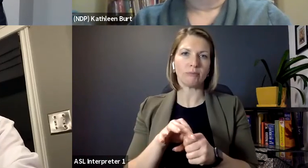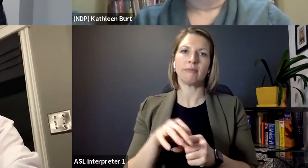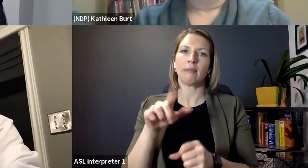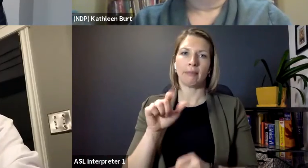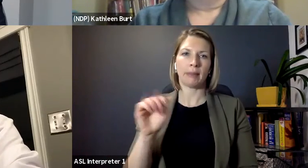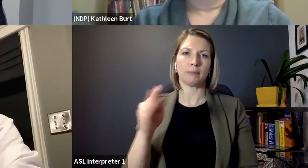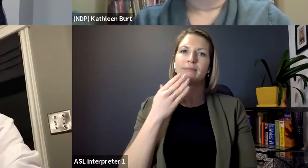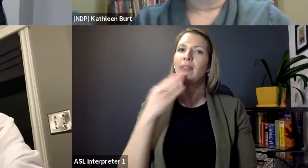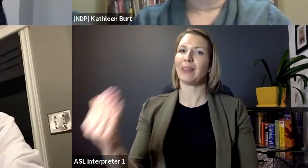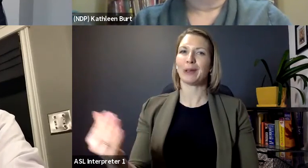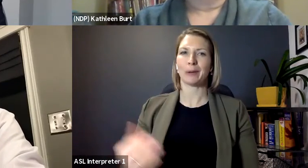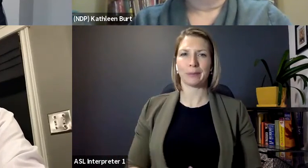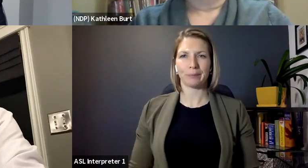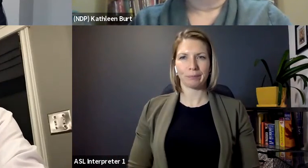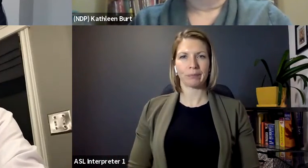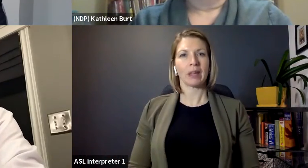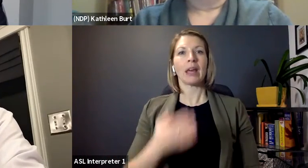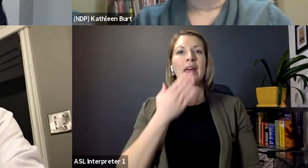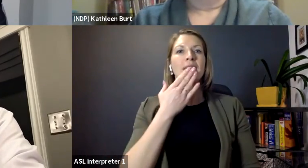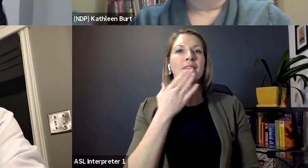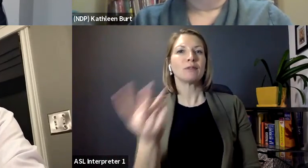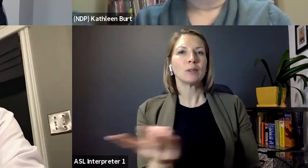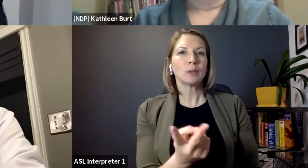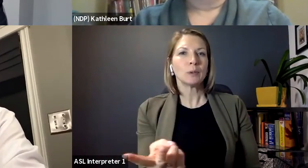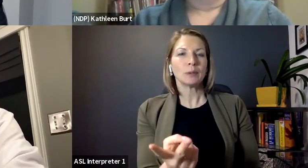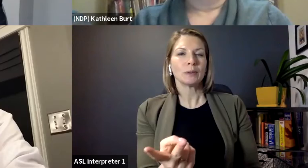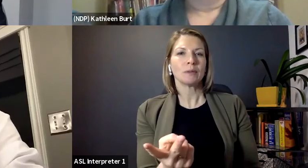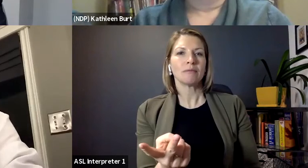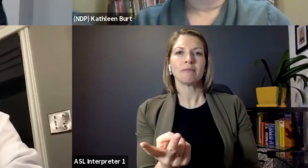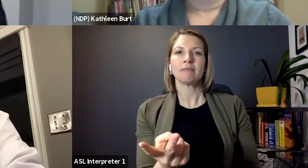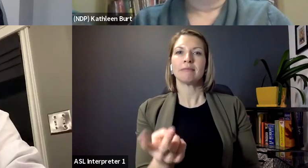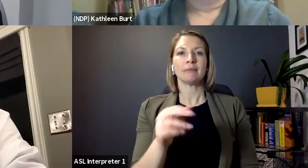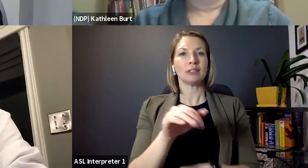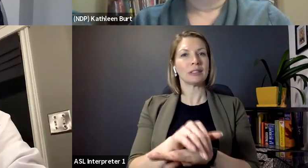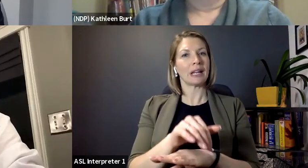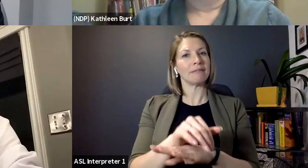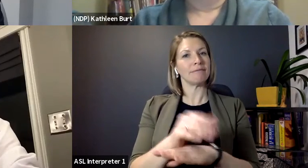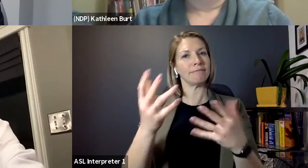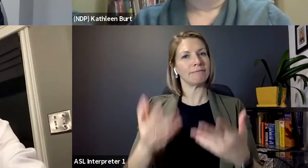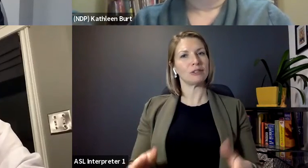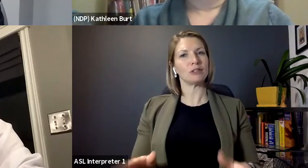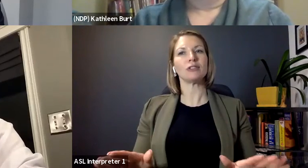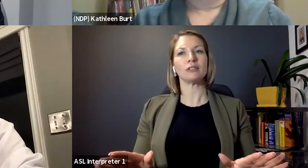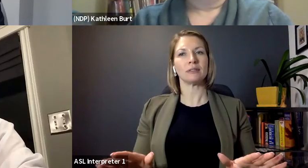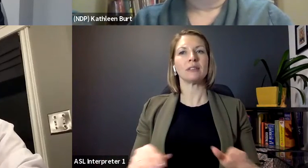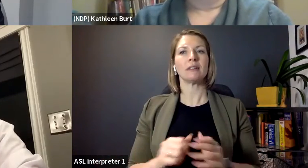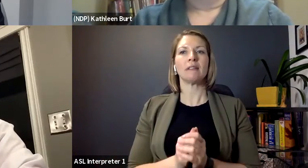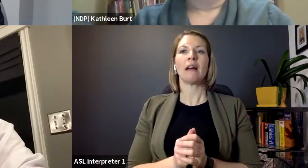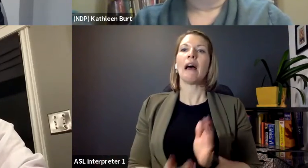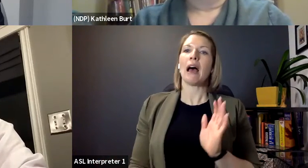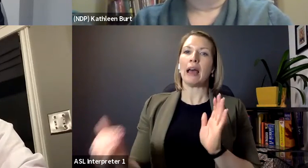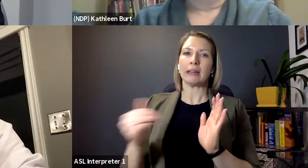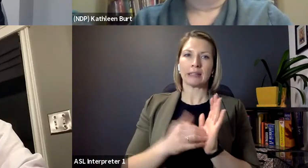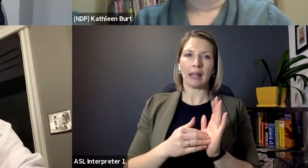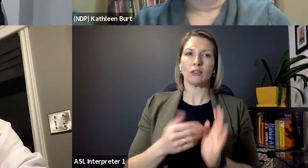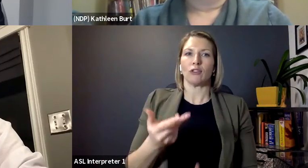Thank you, Ken. Thank you both. That ends tonight's forum. Again, on behalf of the 3 sponsor